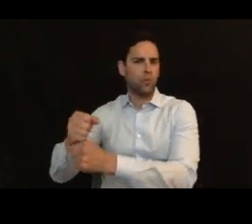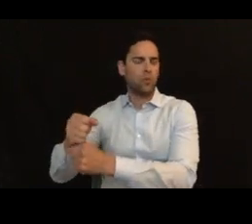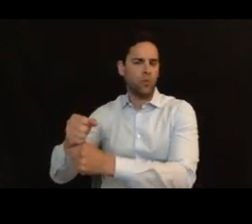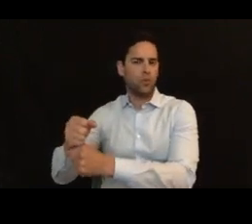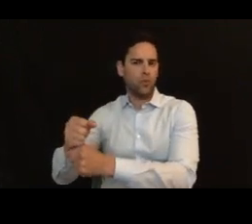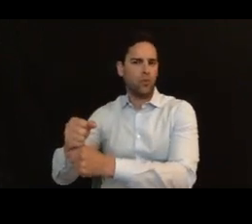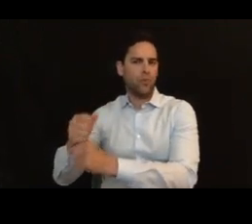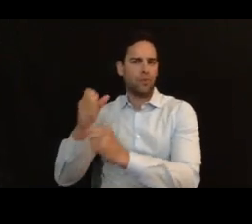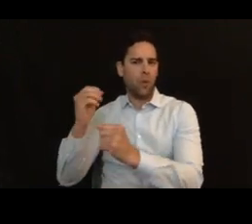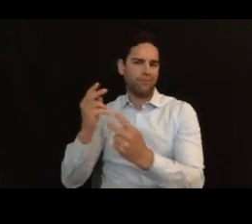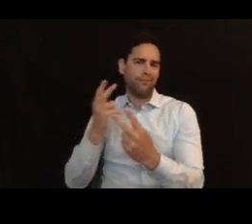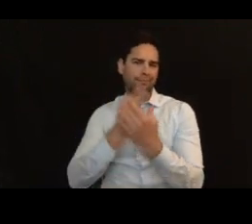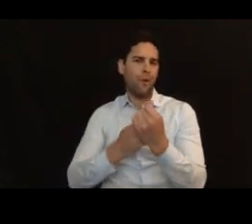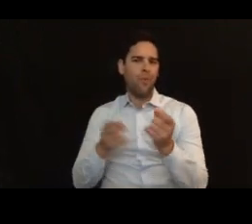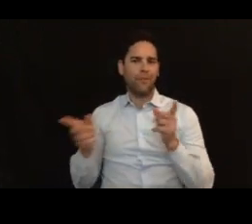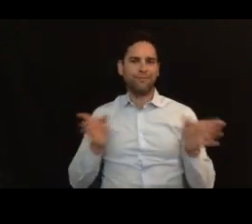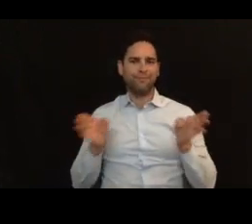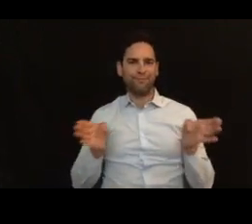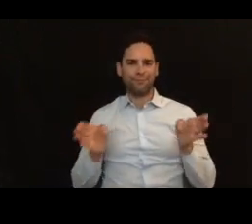So we can go ahead and go to the next slide.